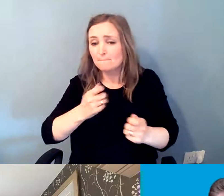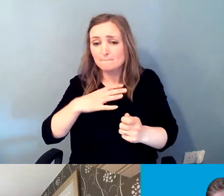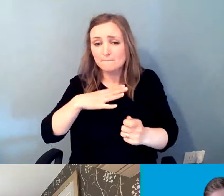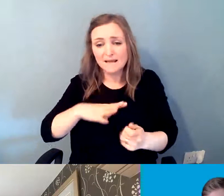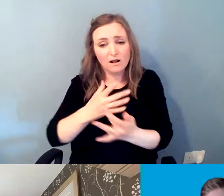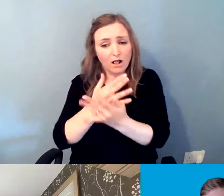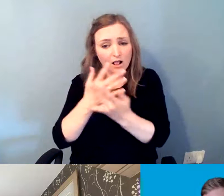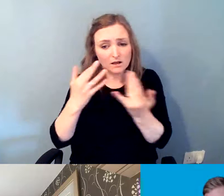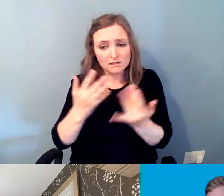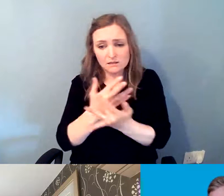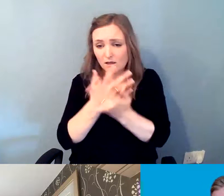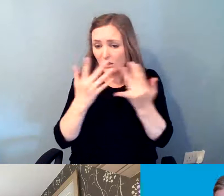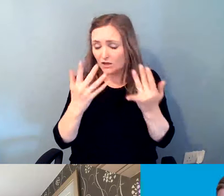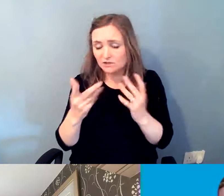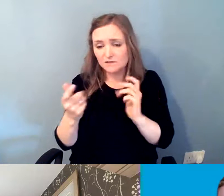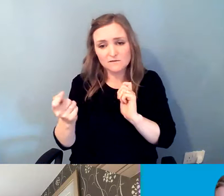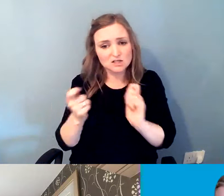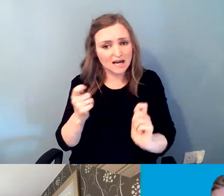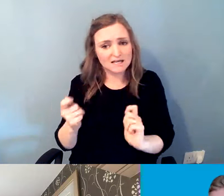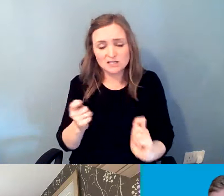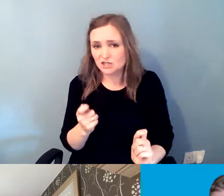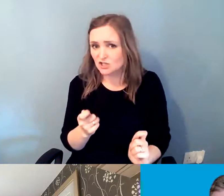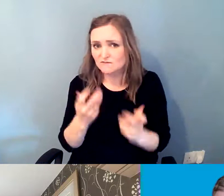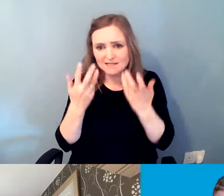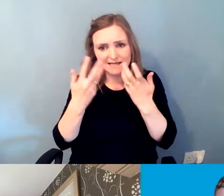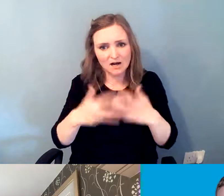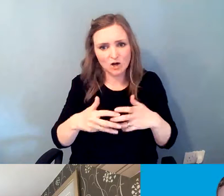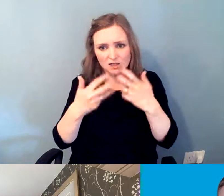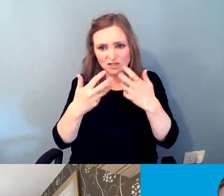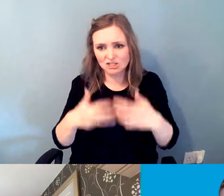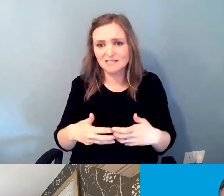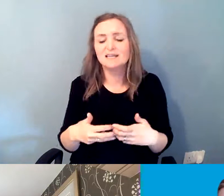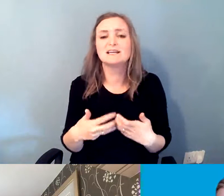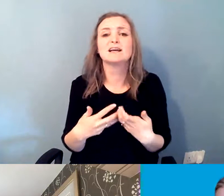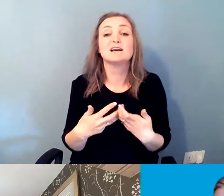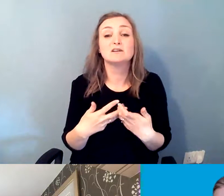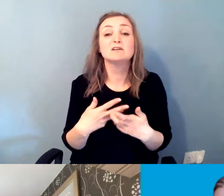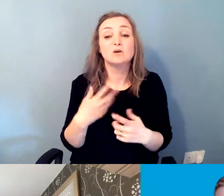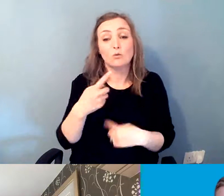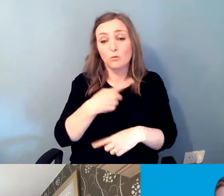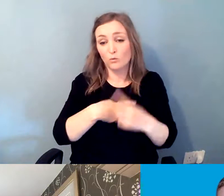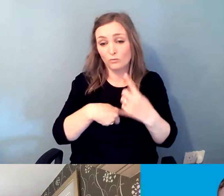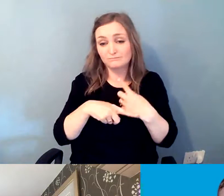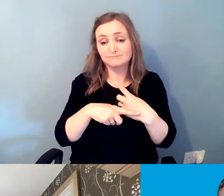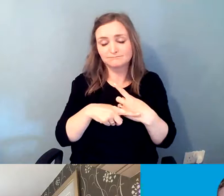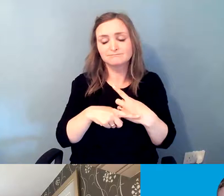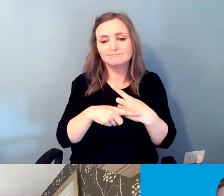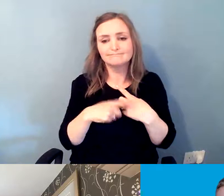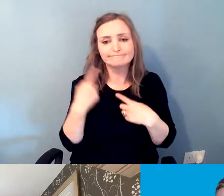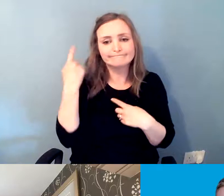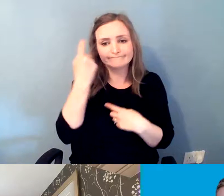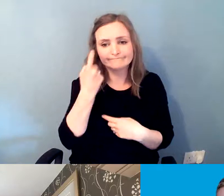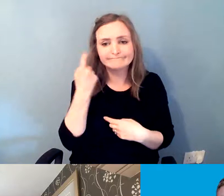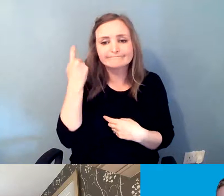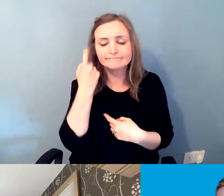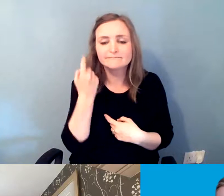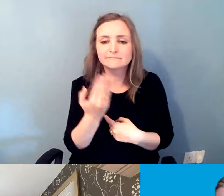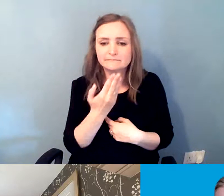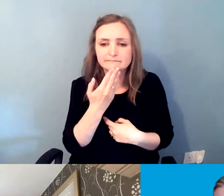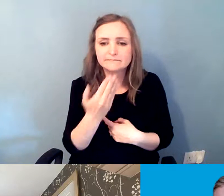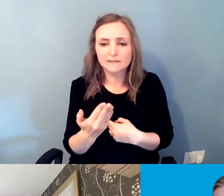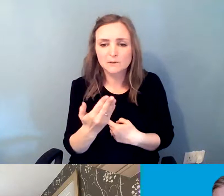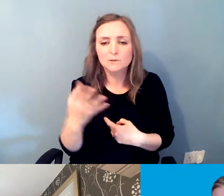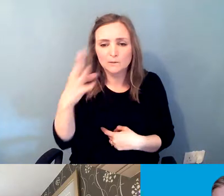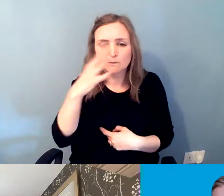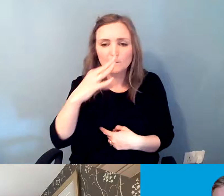that those factors are being taken into consideration. So very valid point, something we